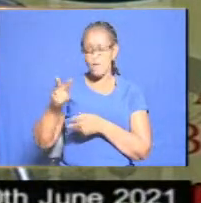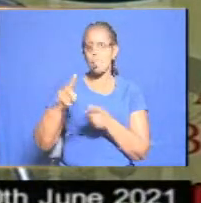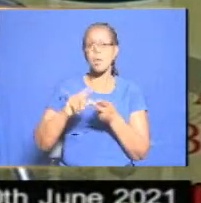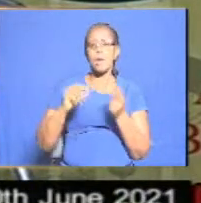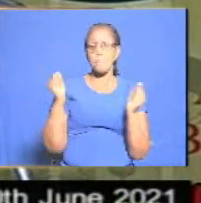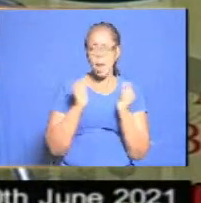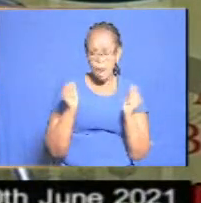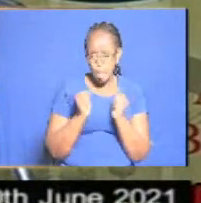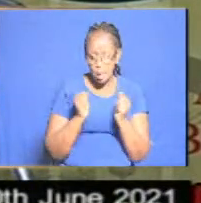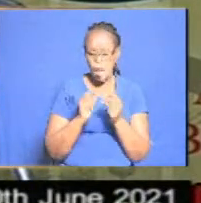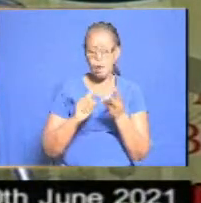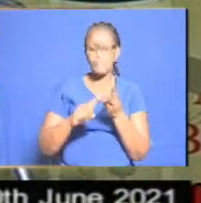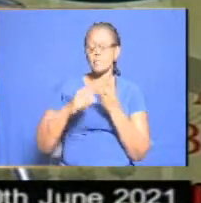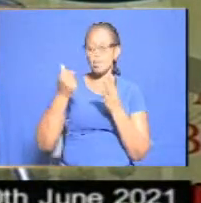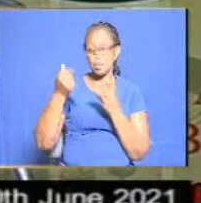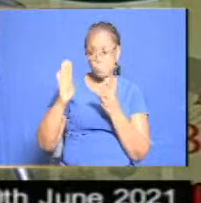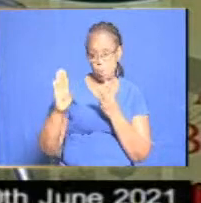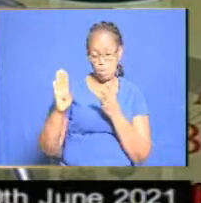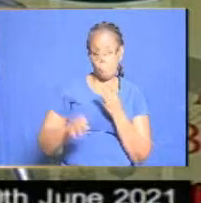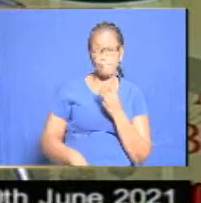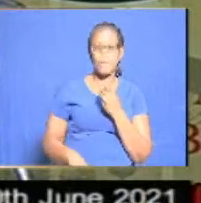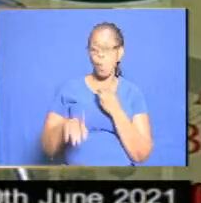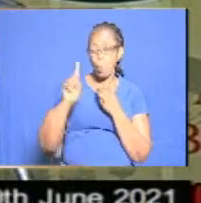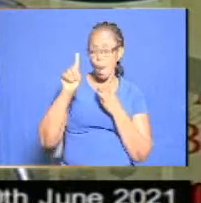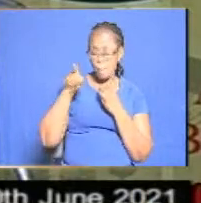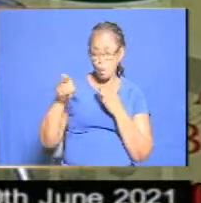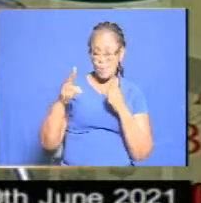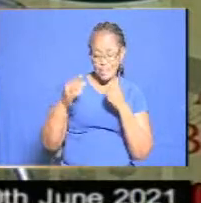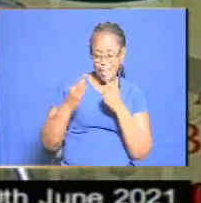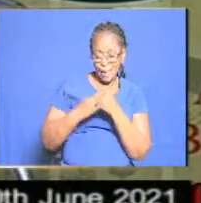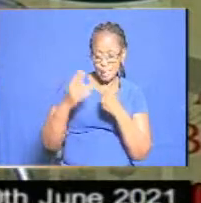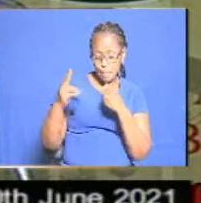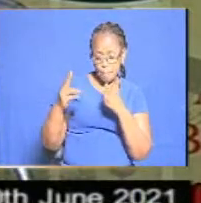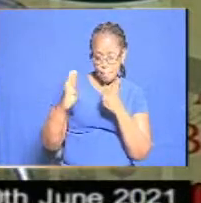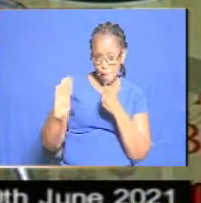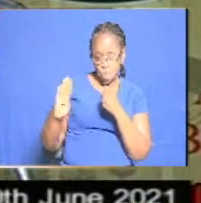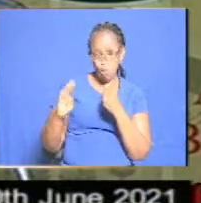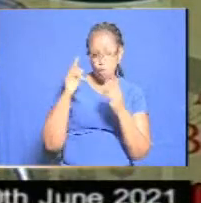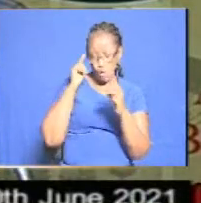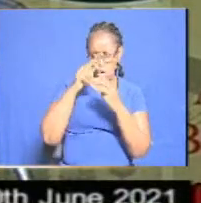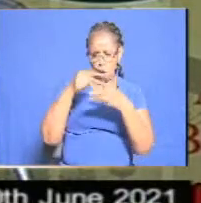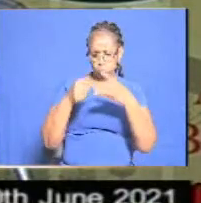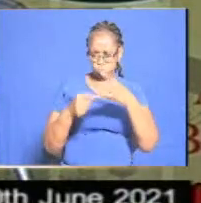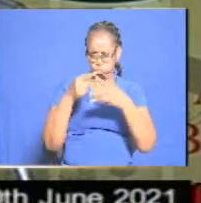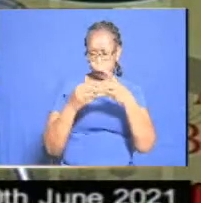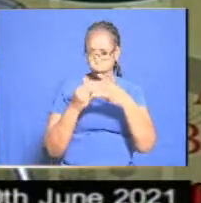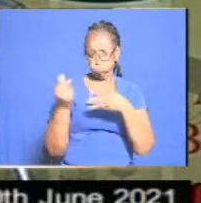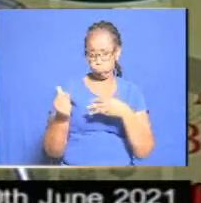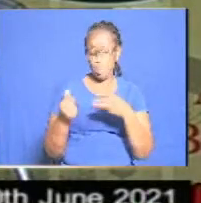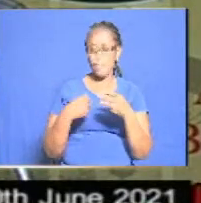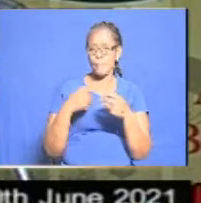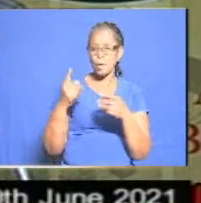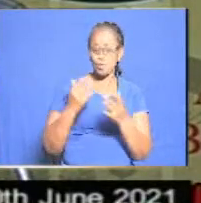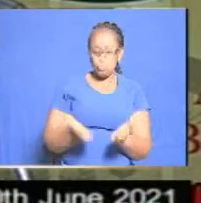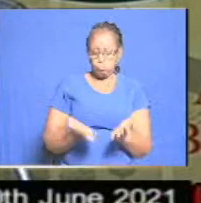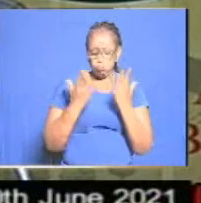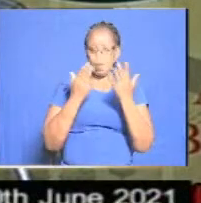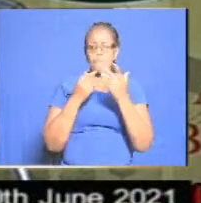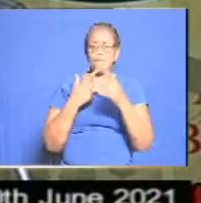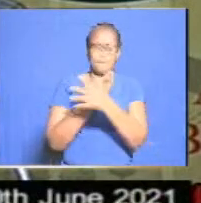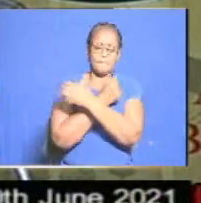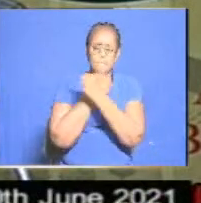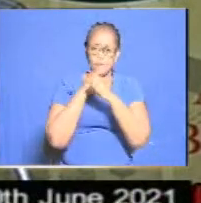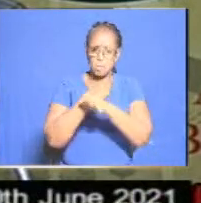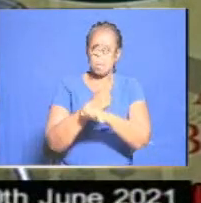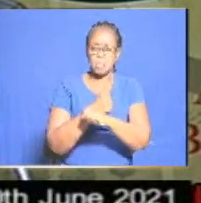and tuberculosis in the country, ₱5.8 billion has been set aside. To enhance vaccines and immunization program, we've